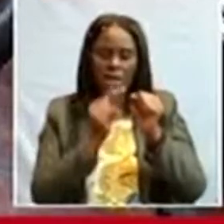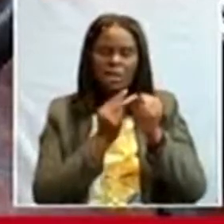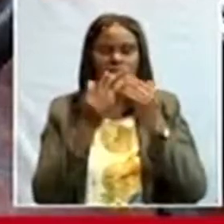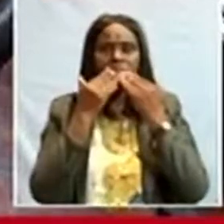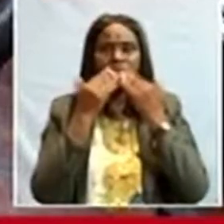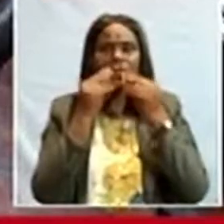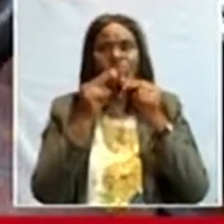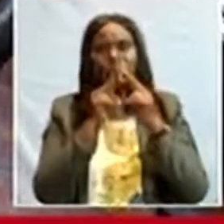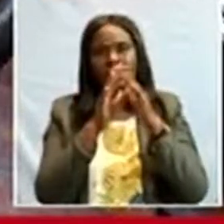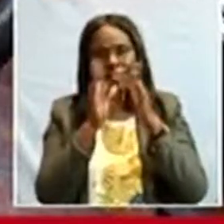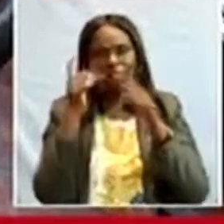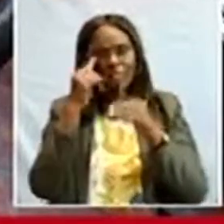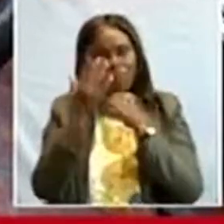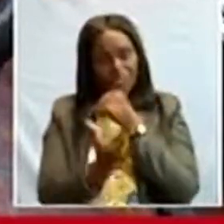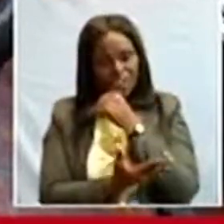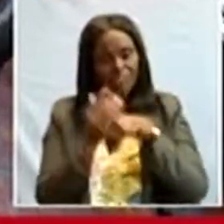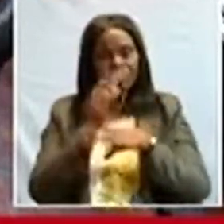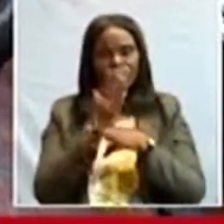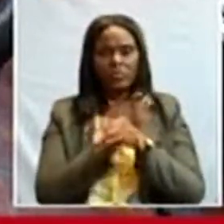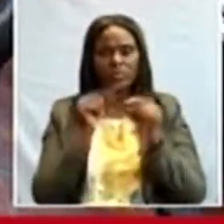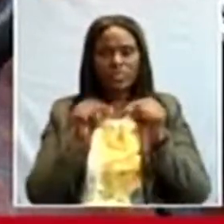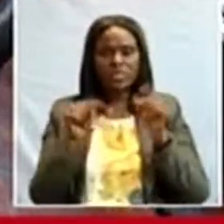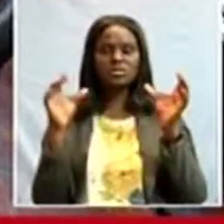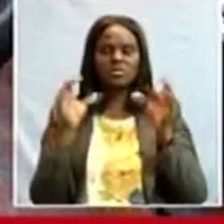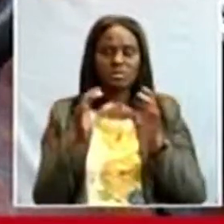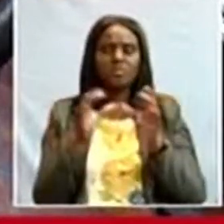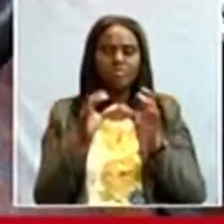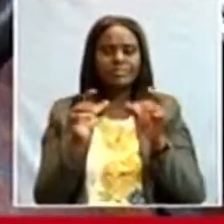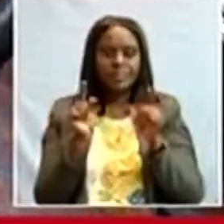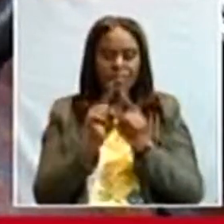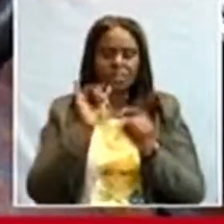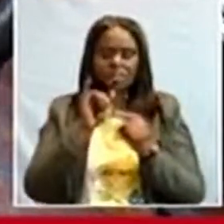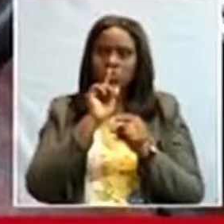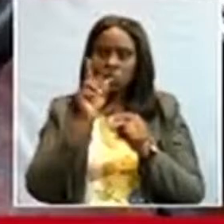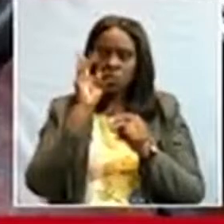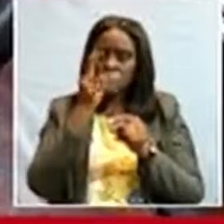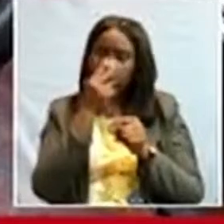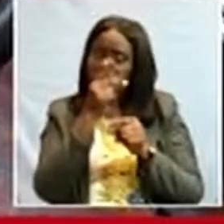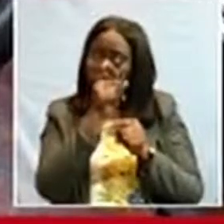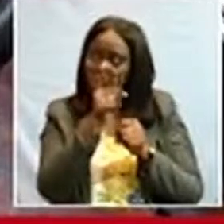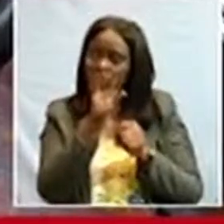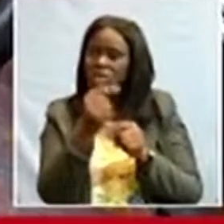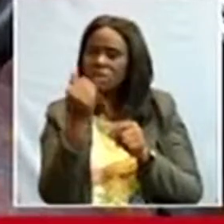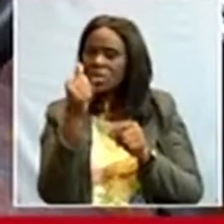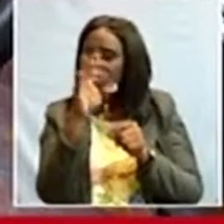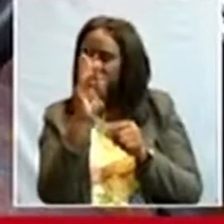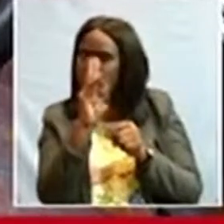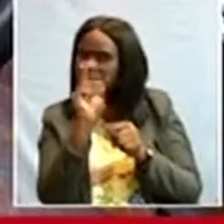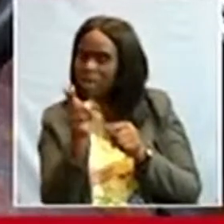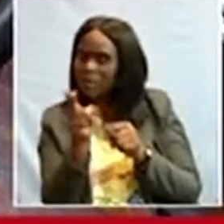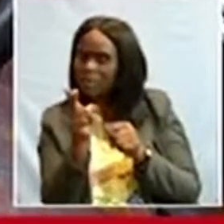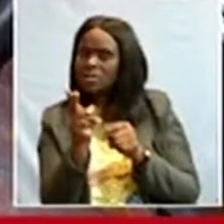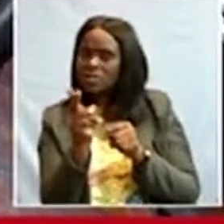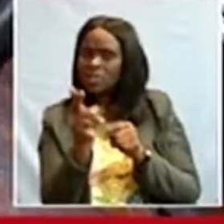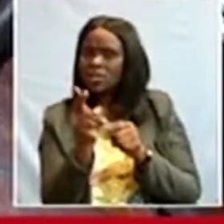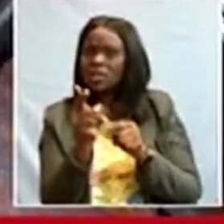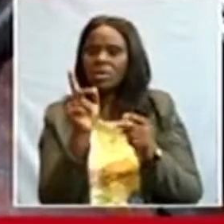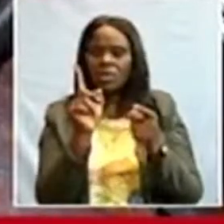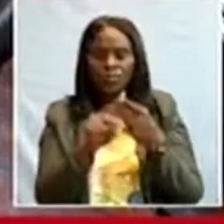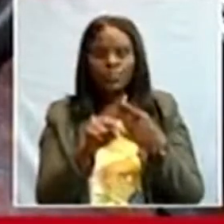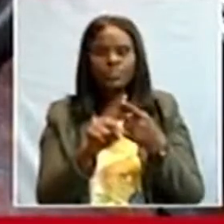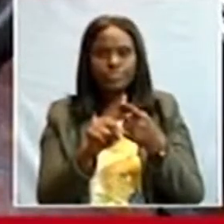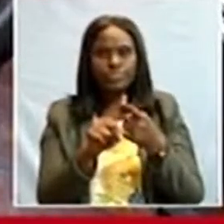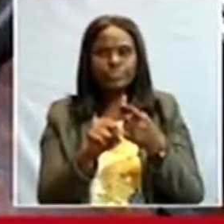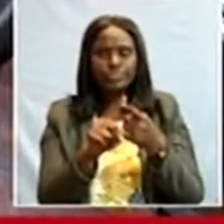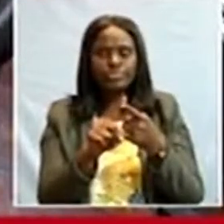you most sincerely for coming before this committee, and that we'll see you at 16 hours to